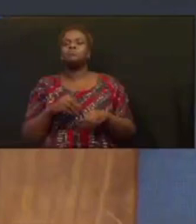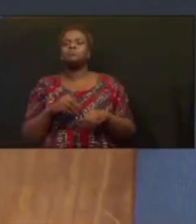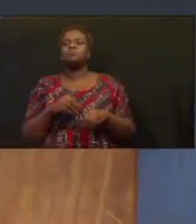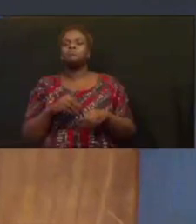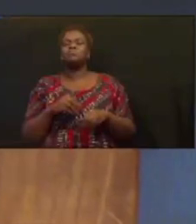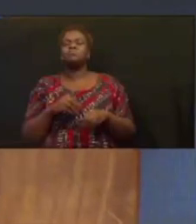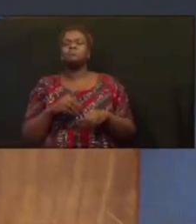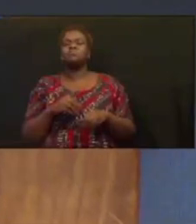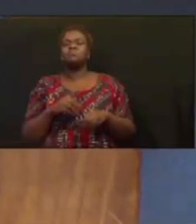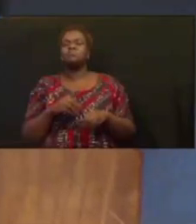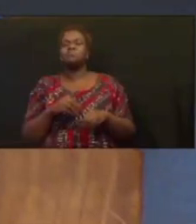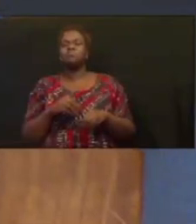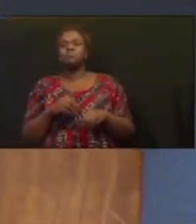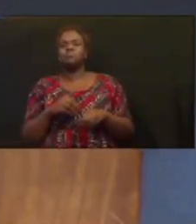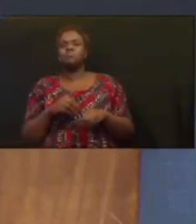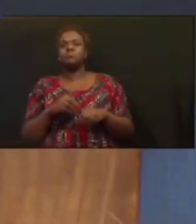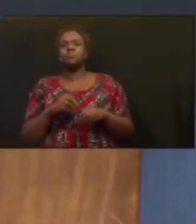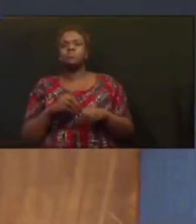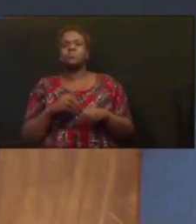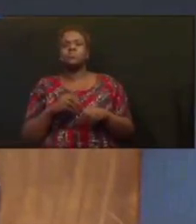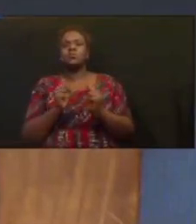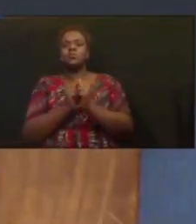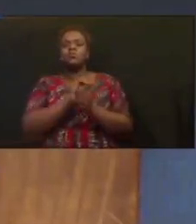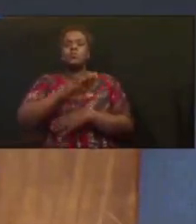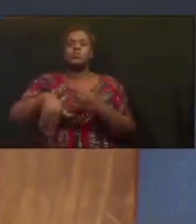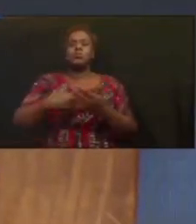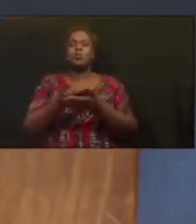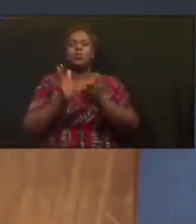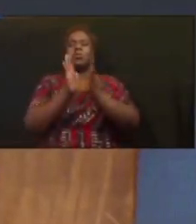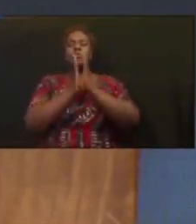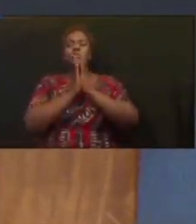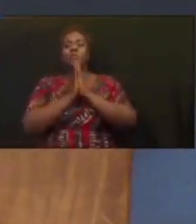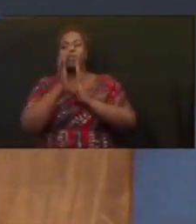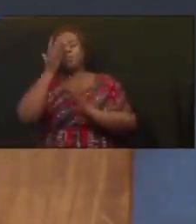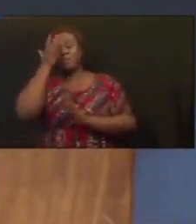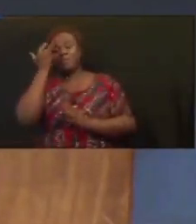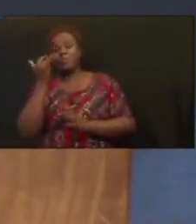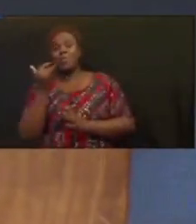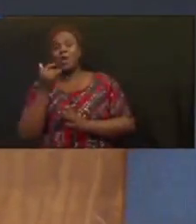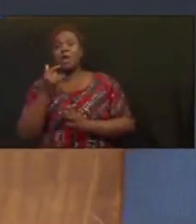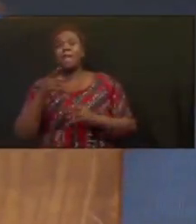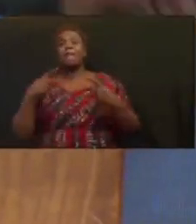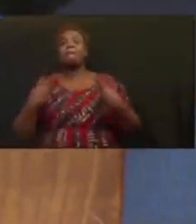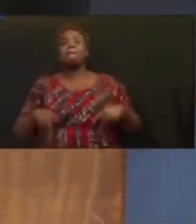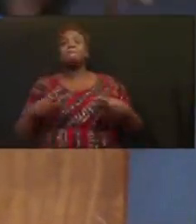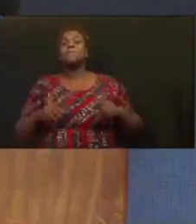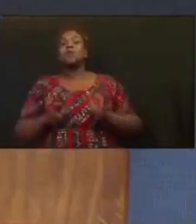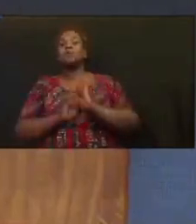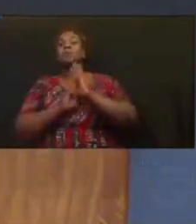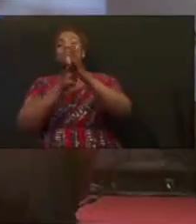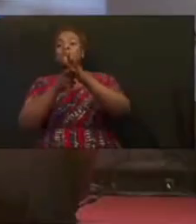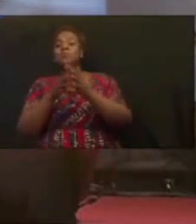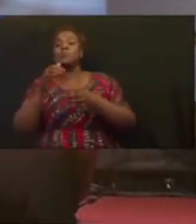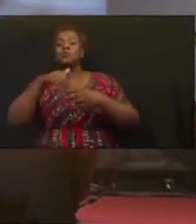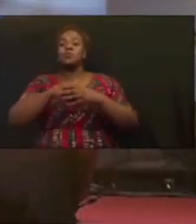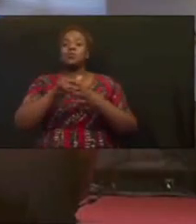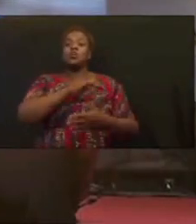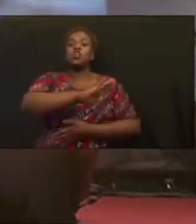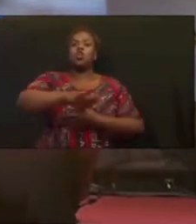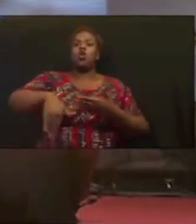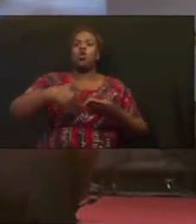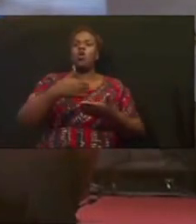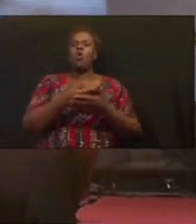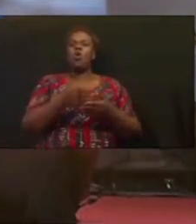church completely with all our prayer, because there has to be people represented at every strata of